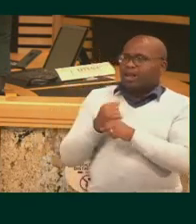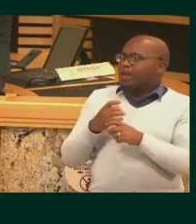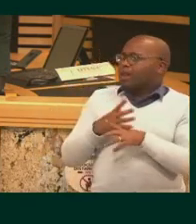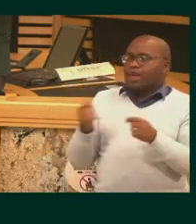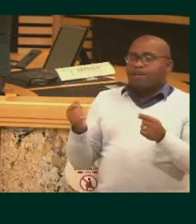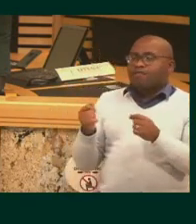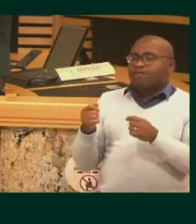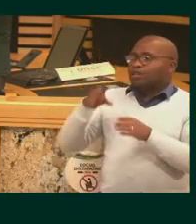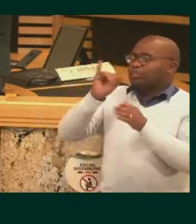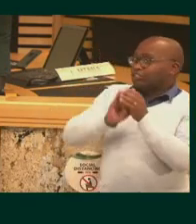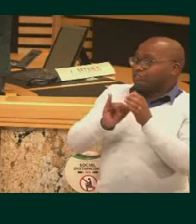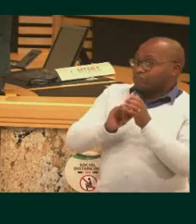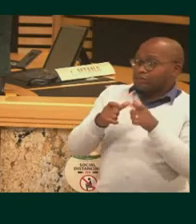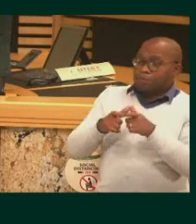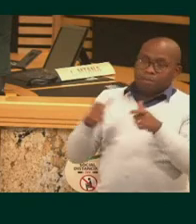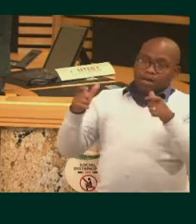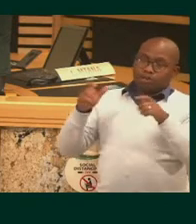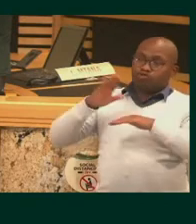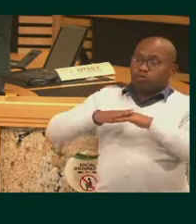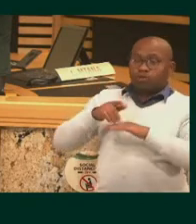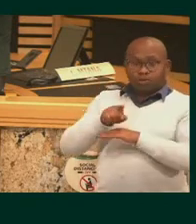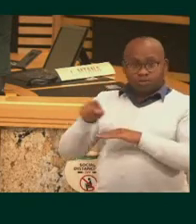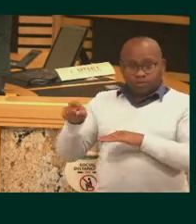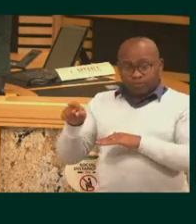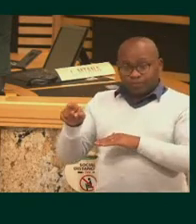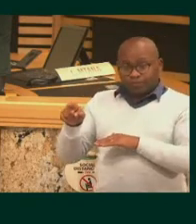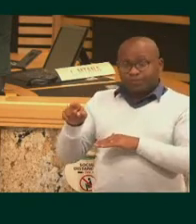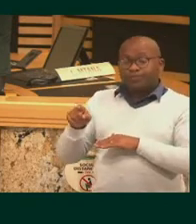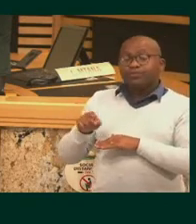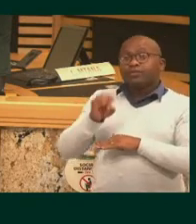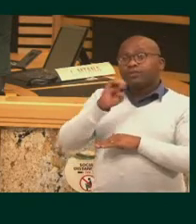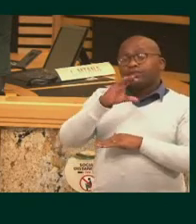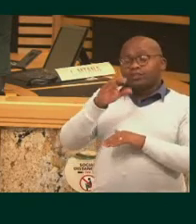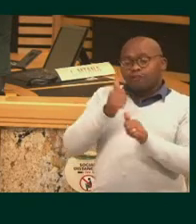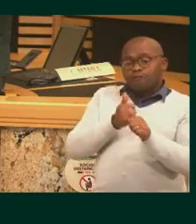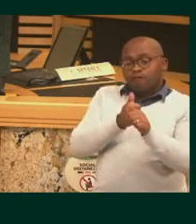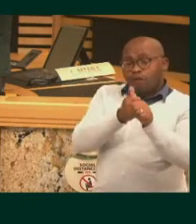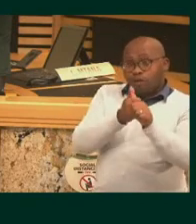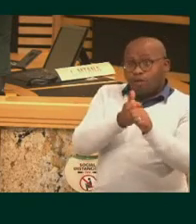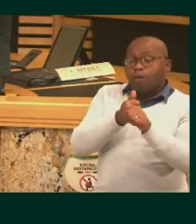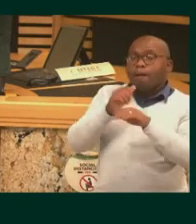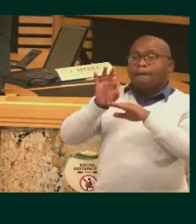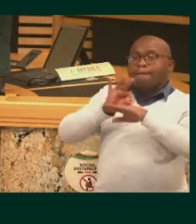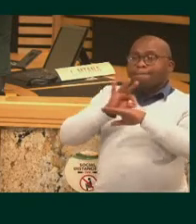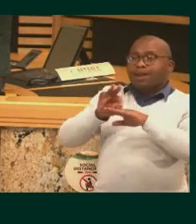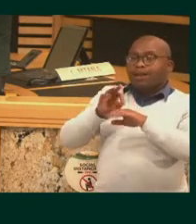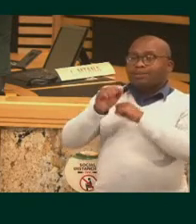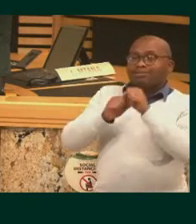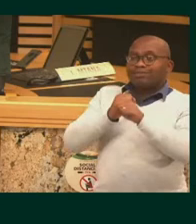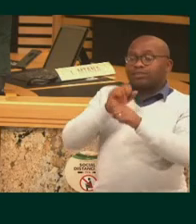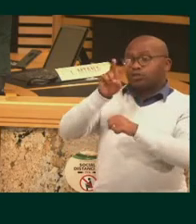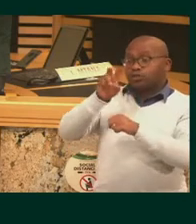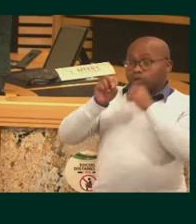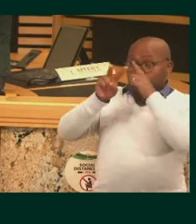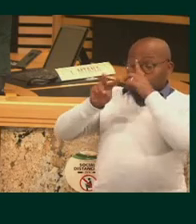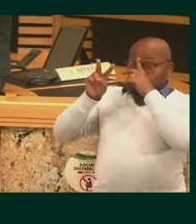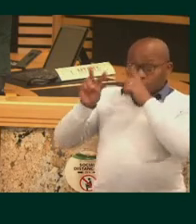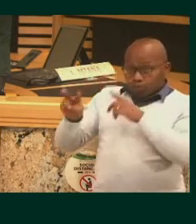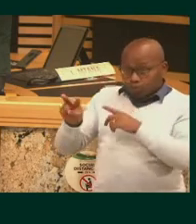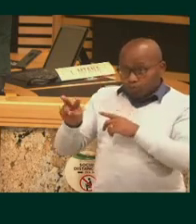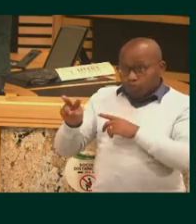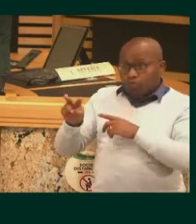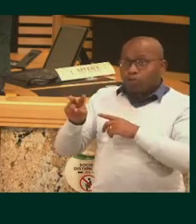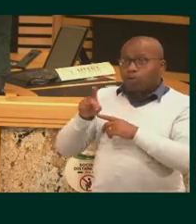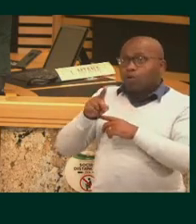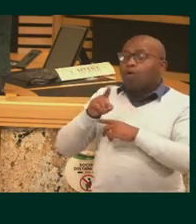items furthermore the Eastern cap tourism master plan 2032 acknowledges the lack of rural infrastructure as a restraint to